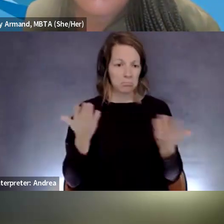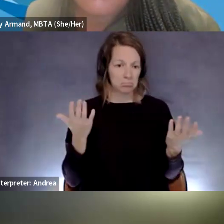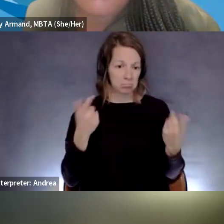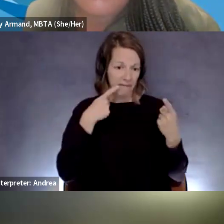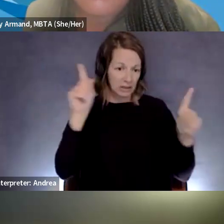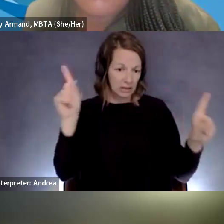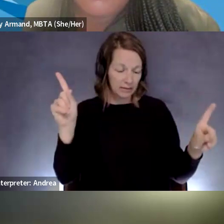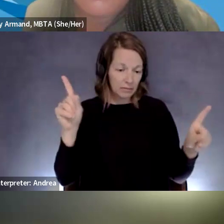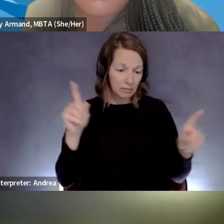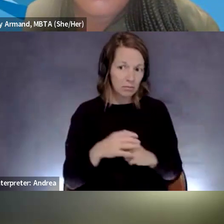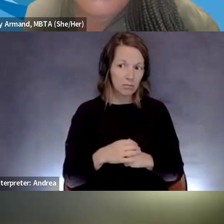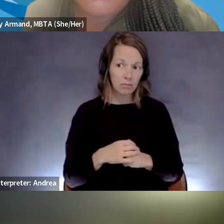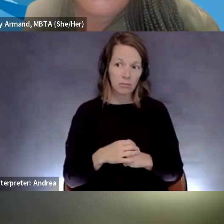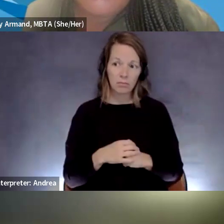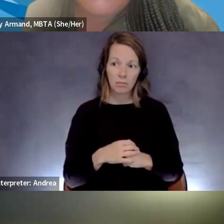effective. And there is a